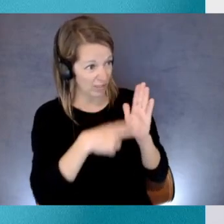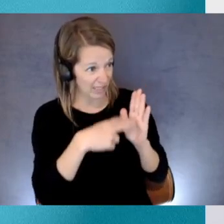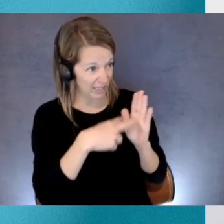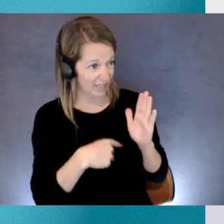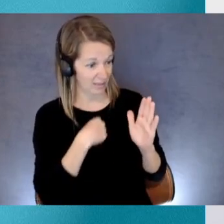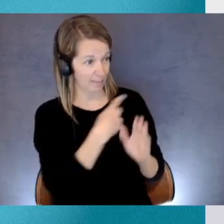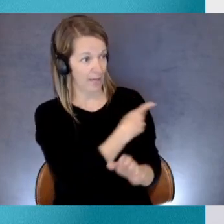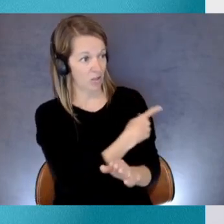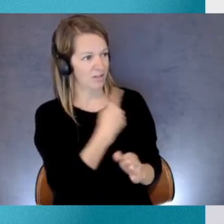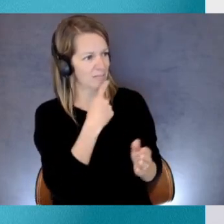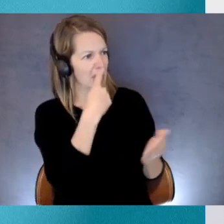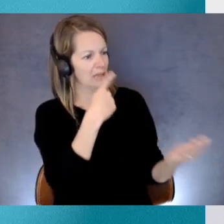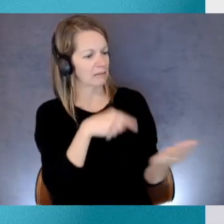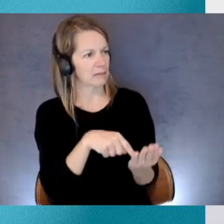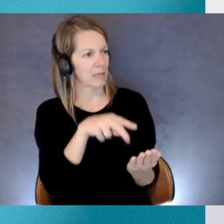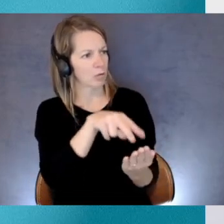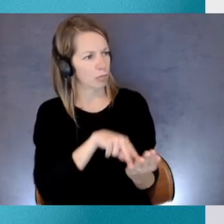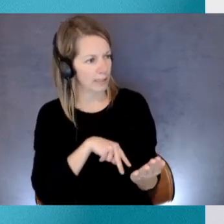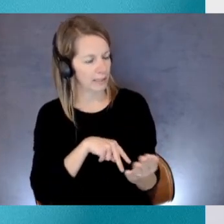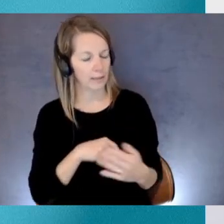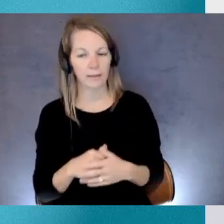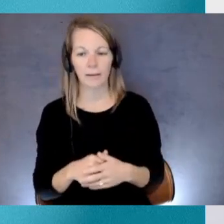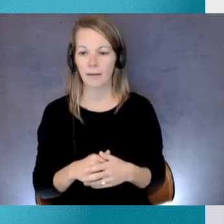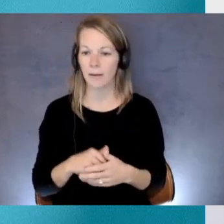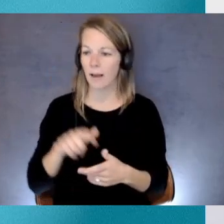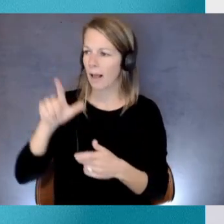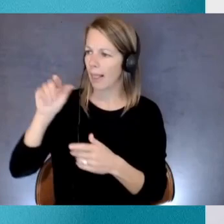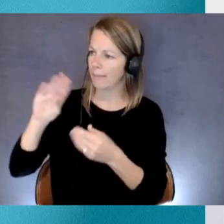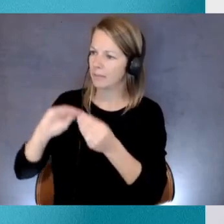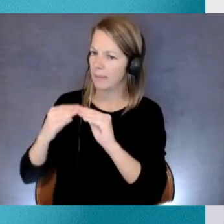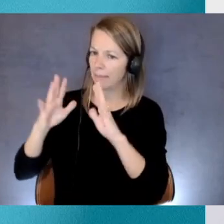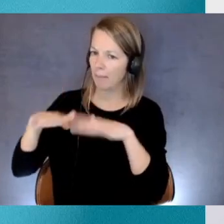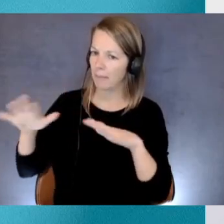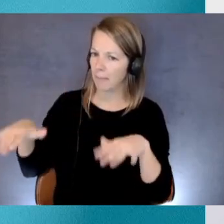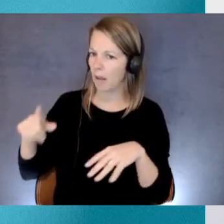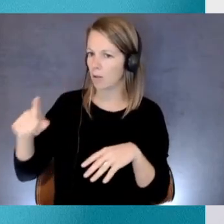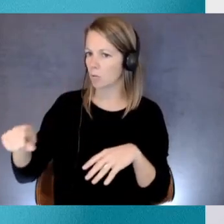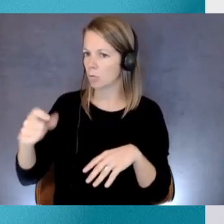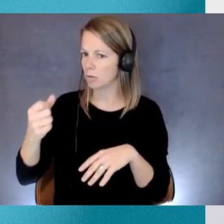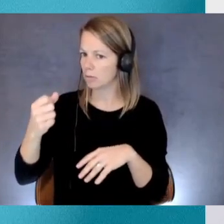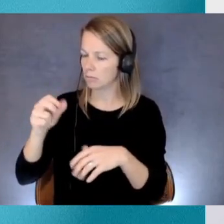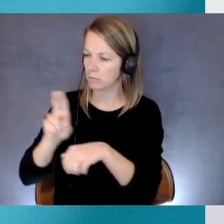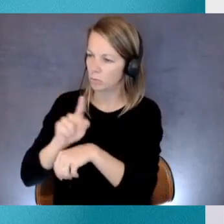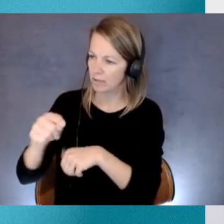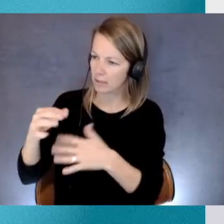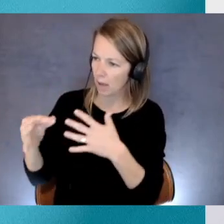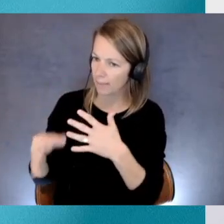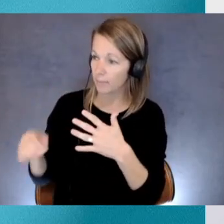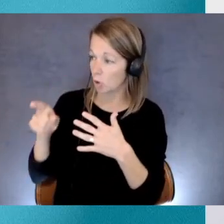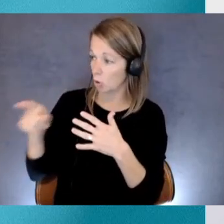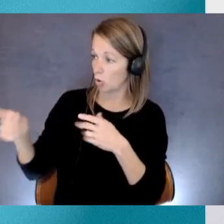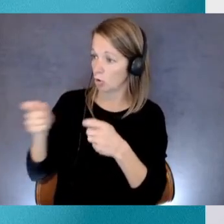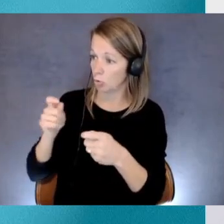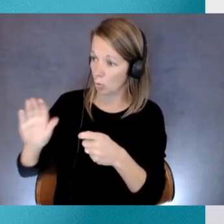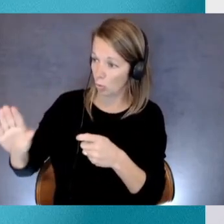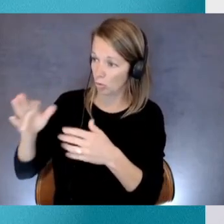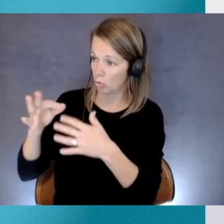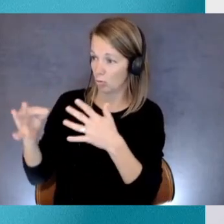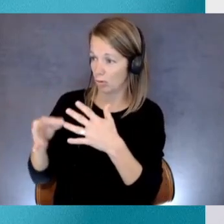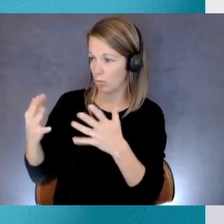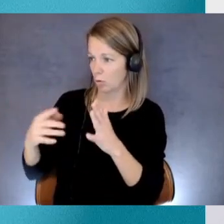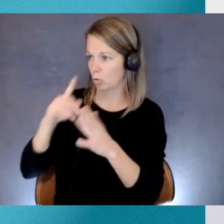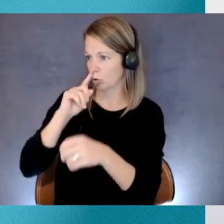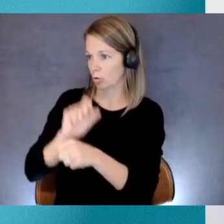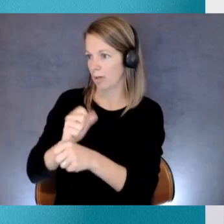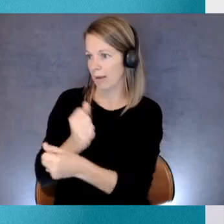saying that? That's great. That's wonderful. These labs mean blah, blah, blah. I suggest you take these options, but you're in control. It's your choice. I want to ensure you know